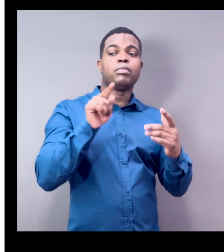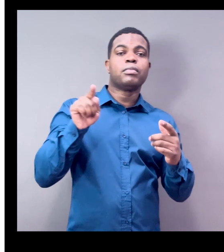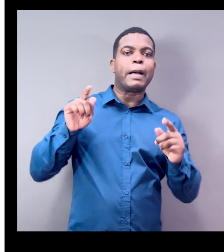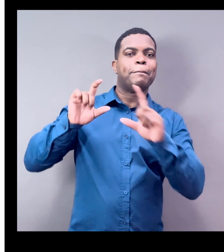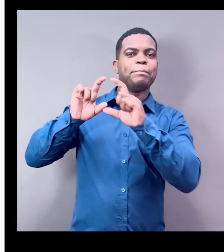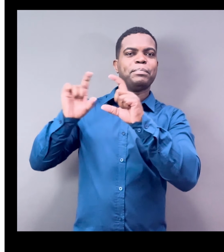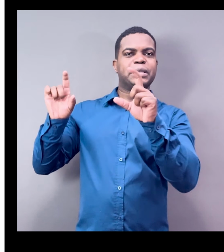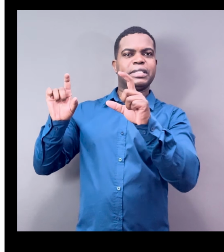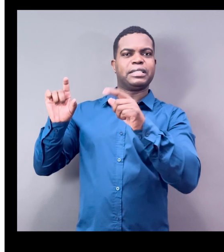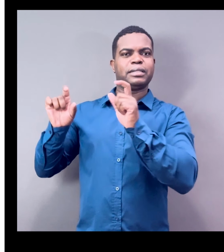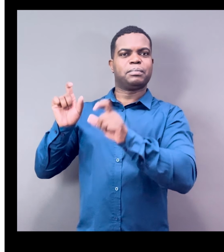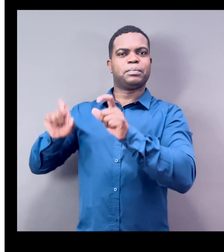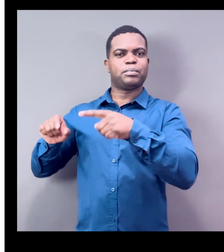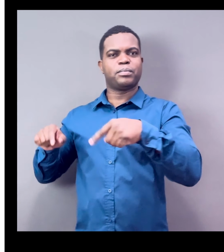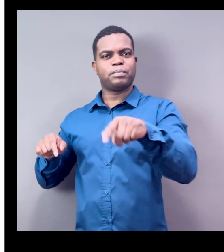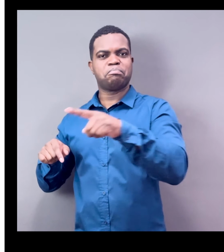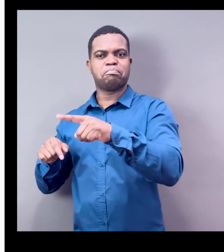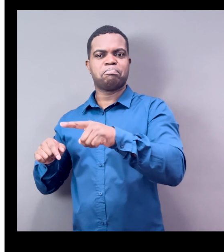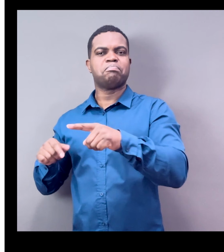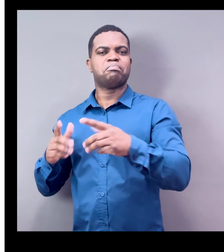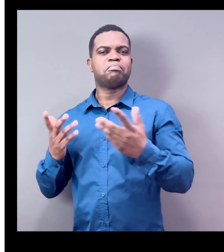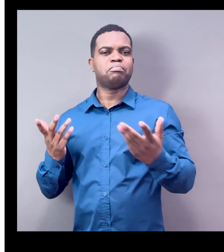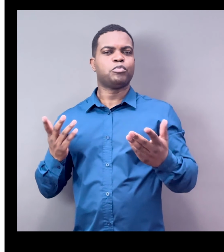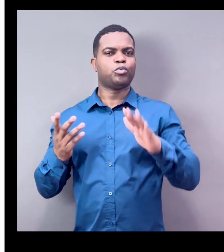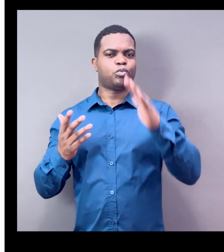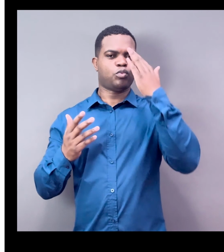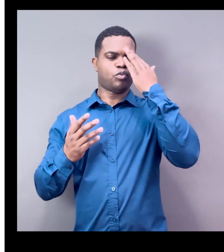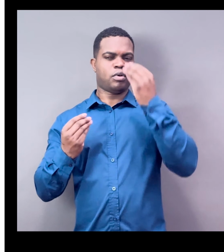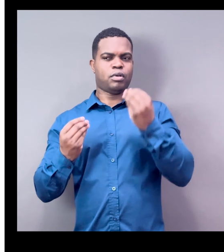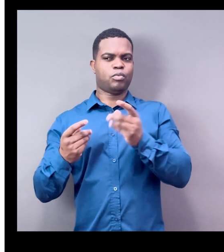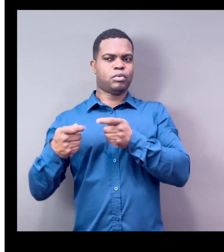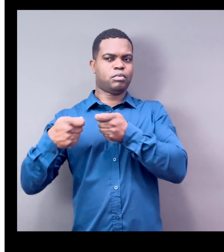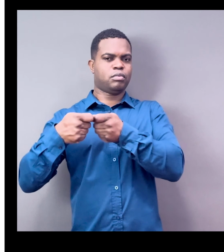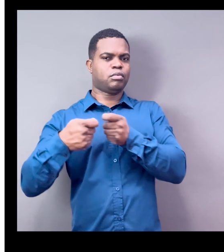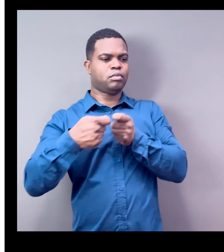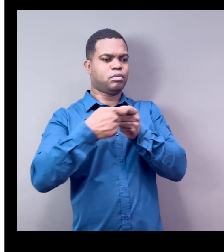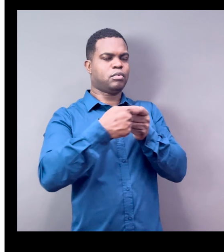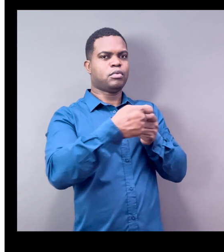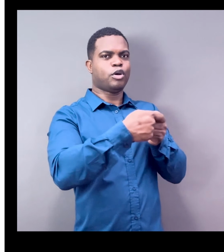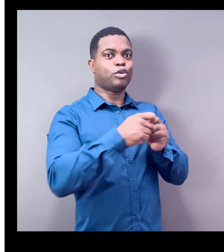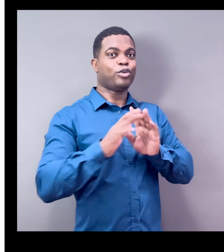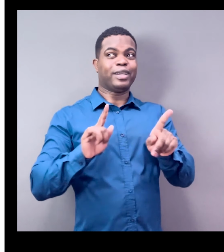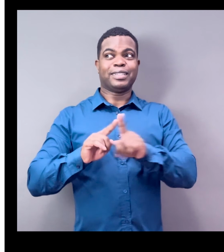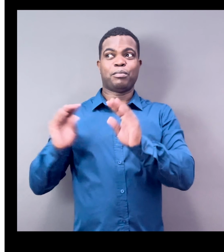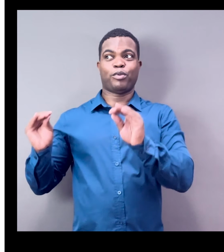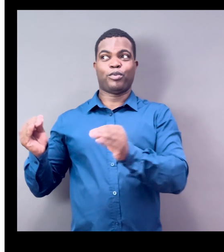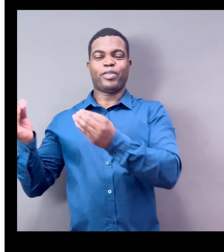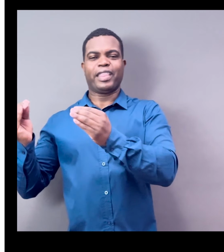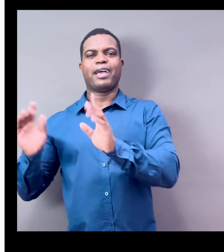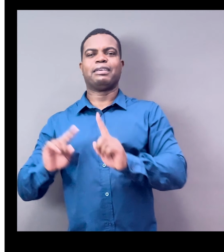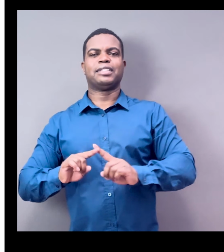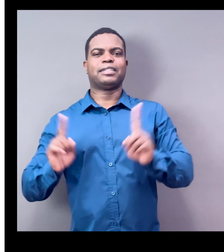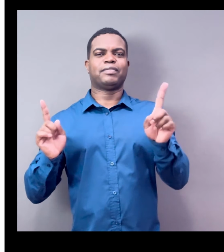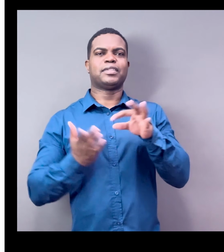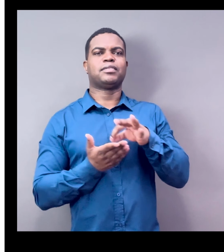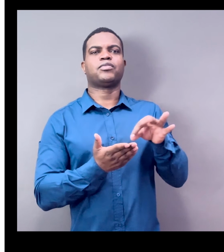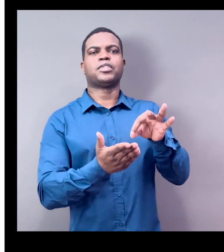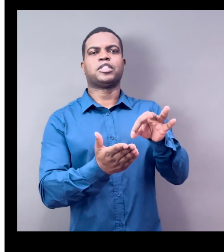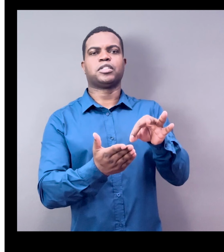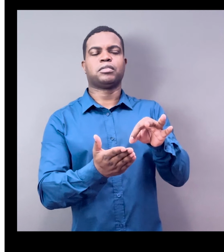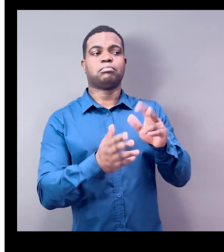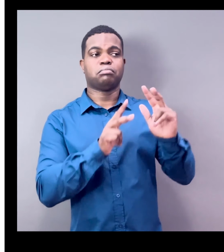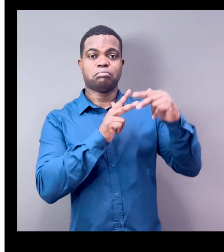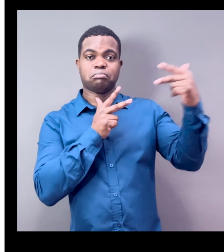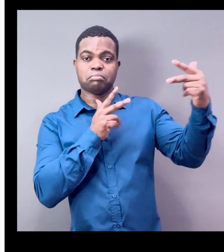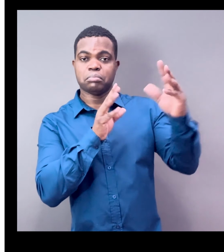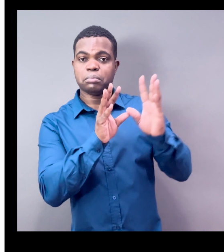the business owners in that community. You know that you may not necessarily get them to attend a